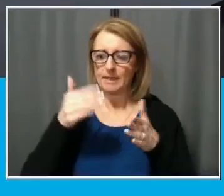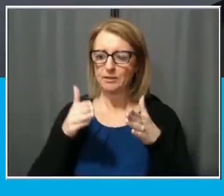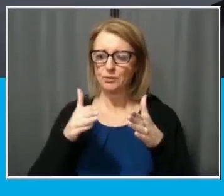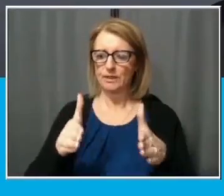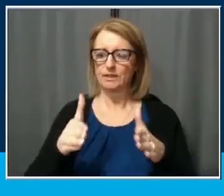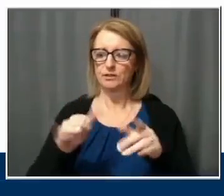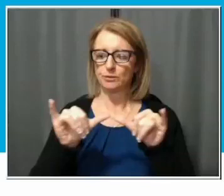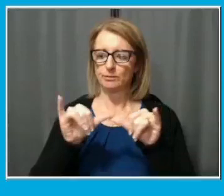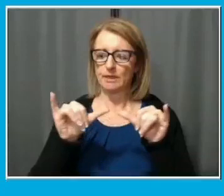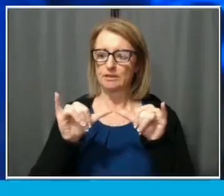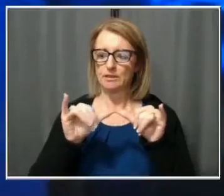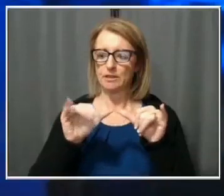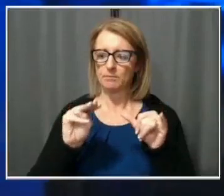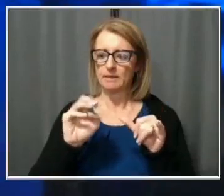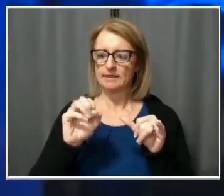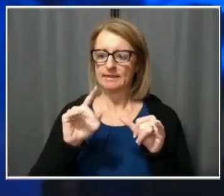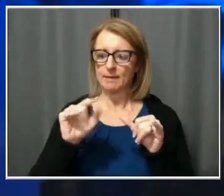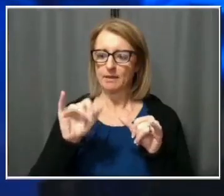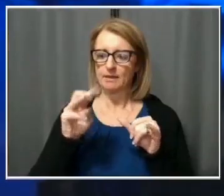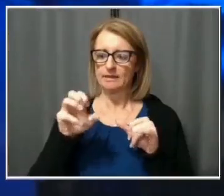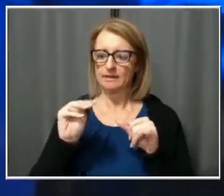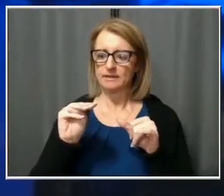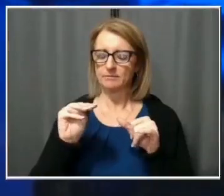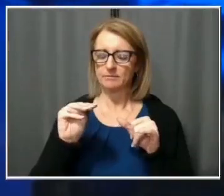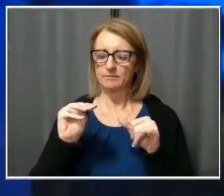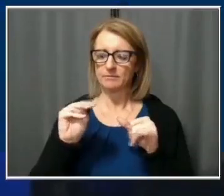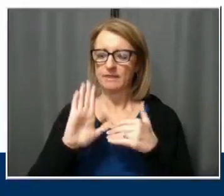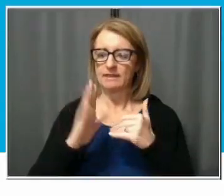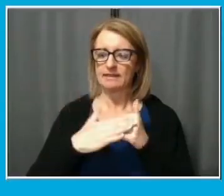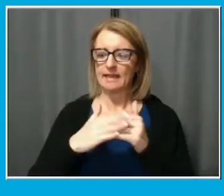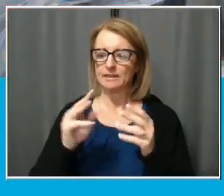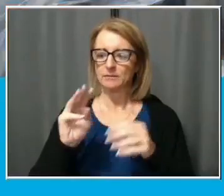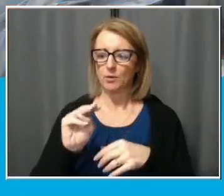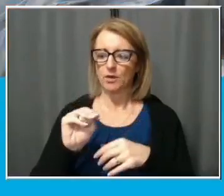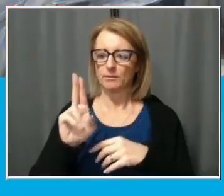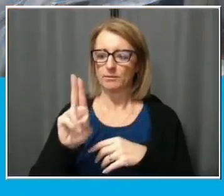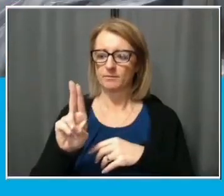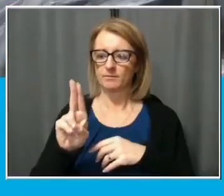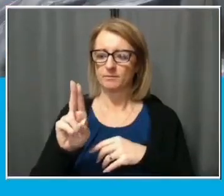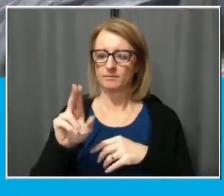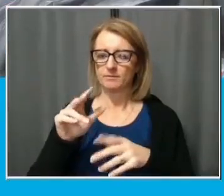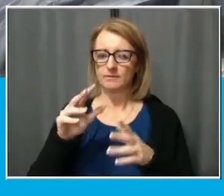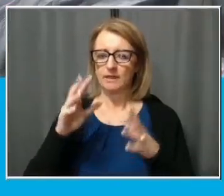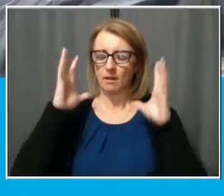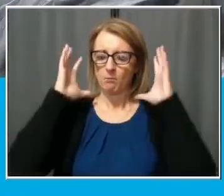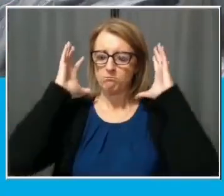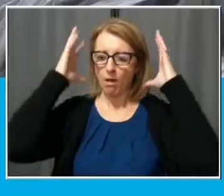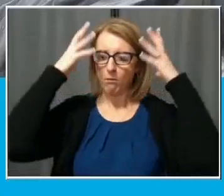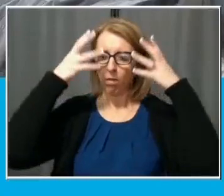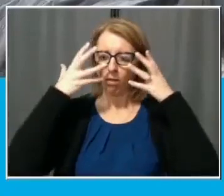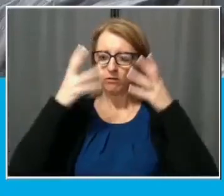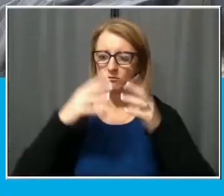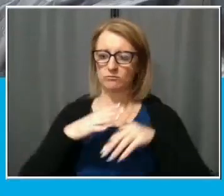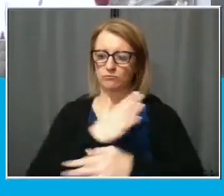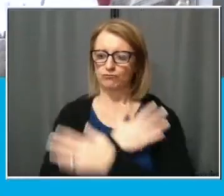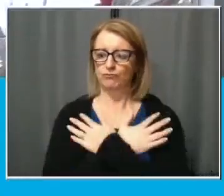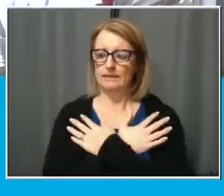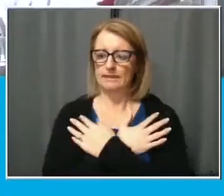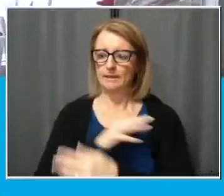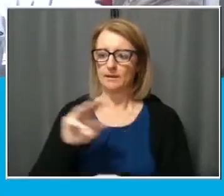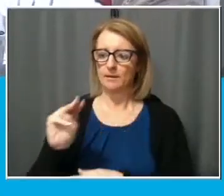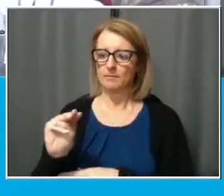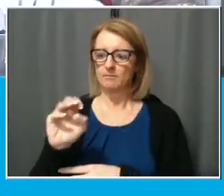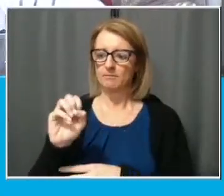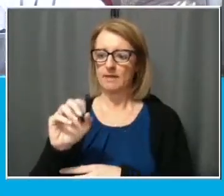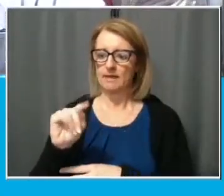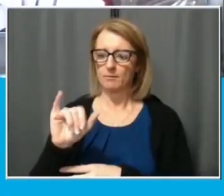measure your metabolism. I'm Jessica Lovell on the next Morning Medical Update. This bubble measures resting metabolic rate that helps